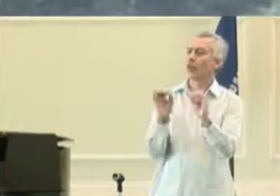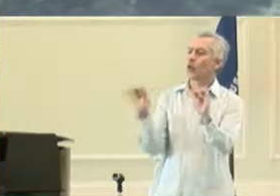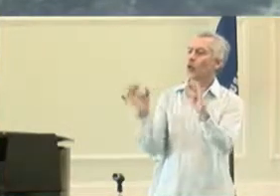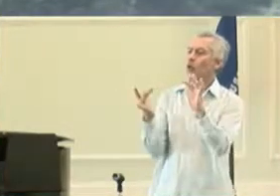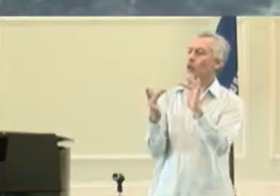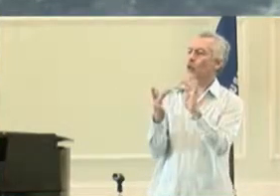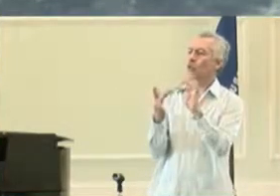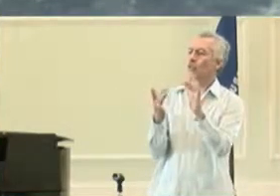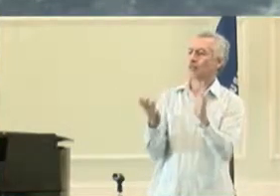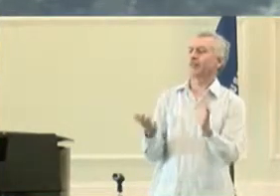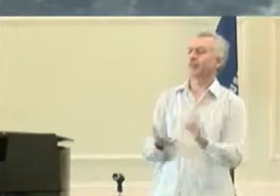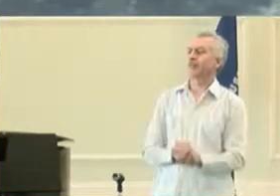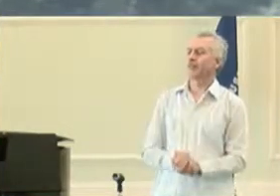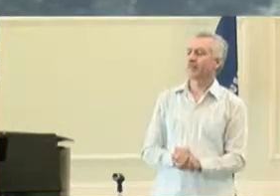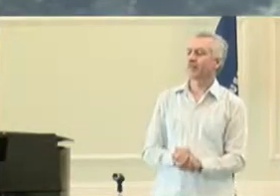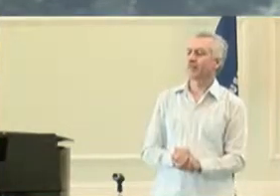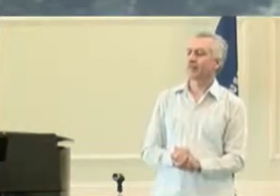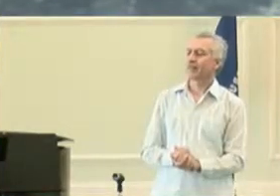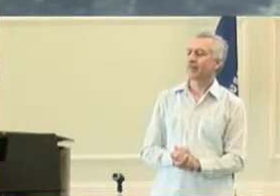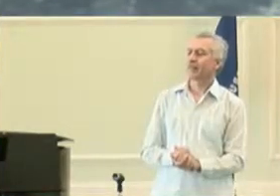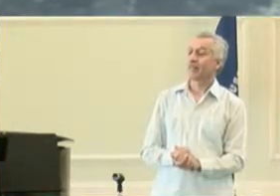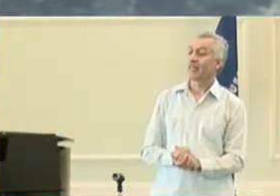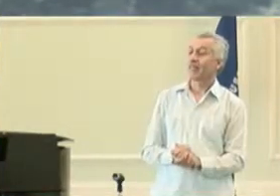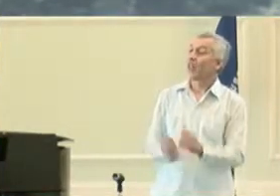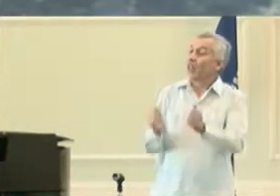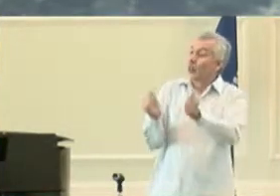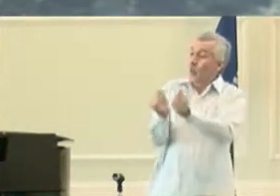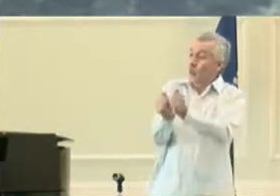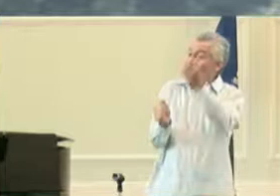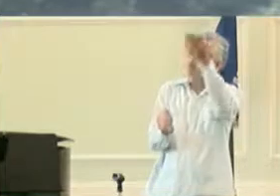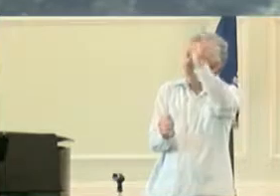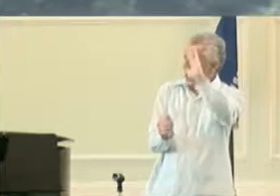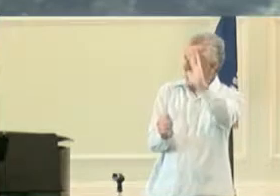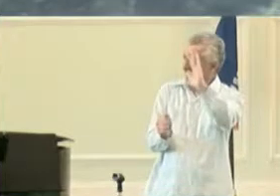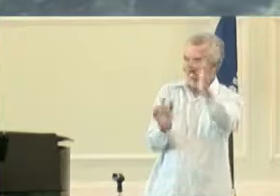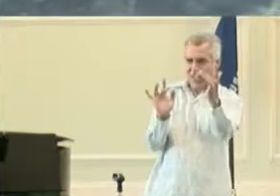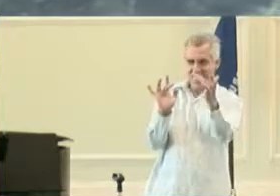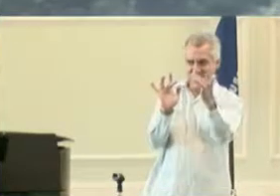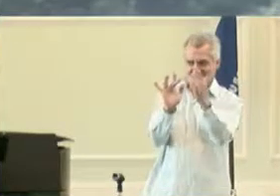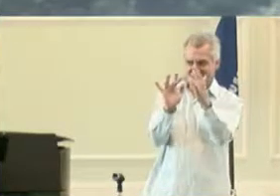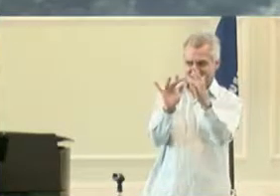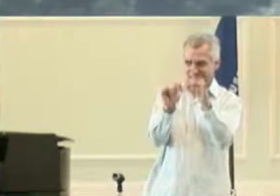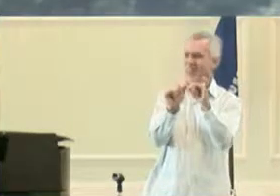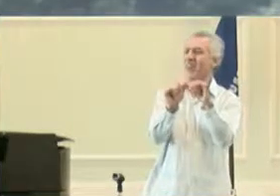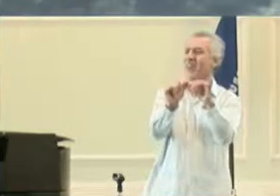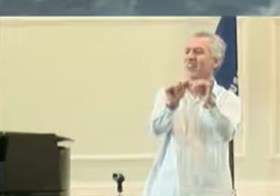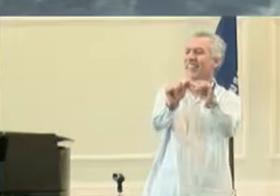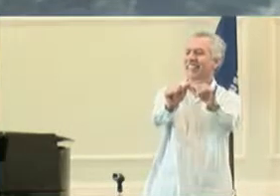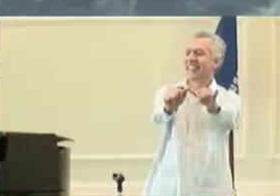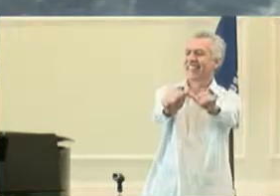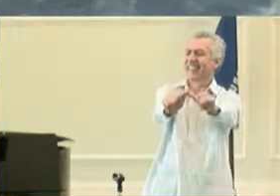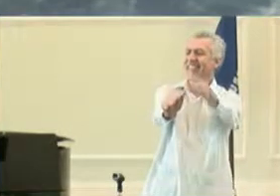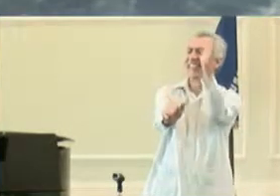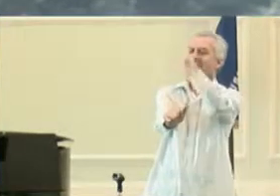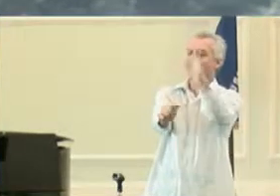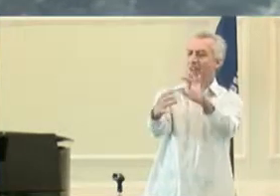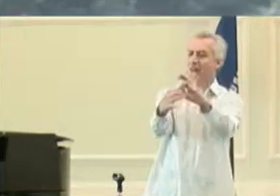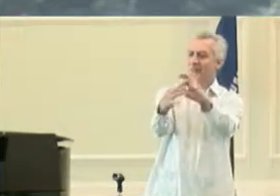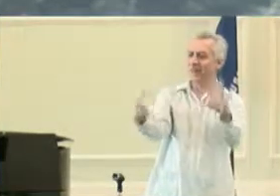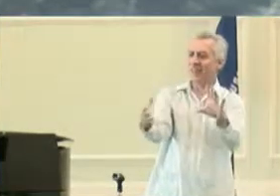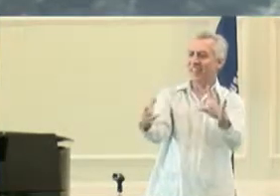God. With God, everywhere you go, you can find him. Did you know that? In